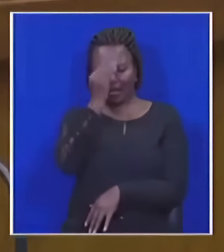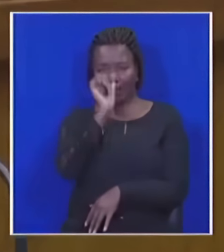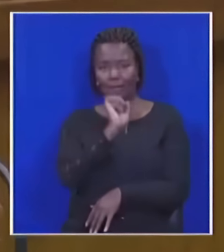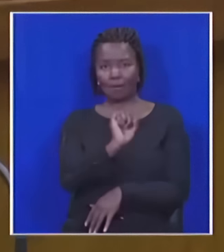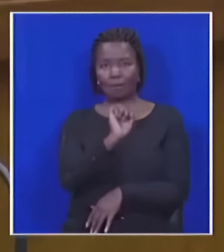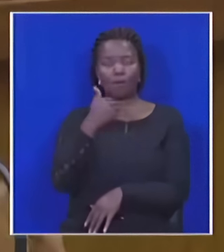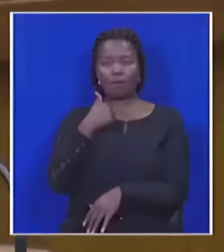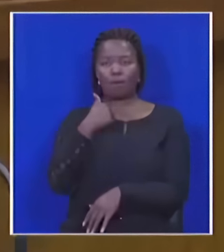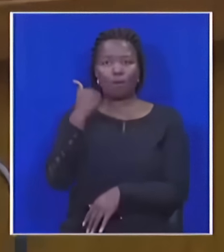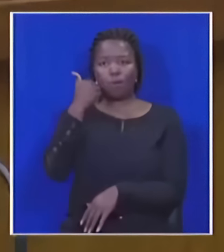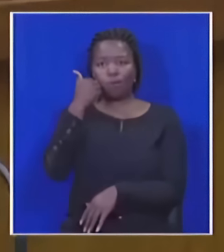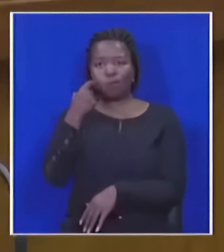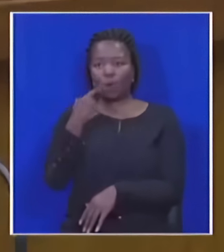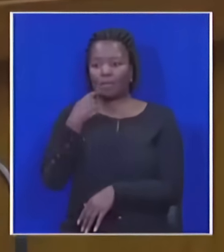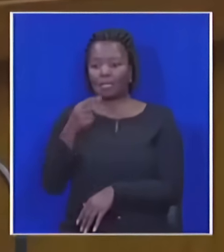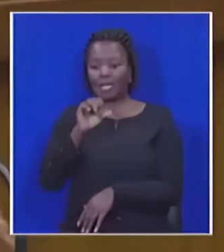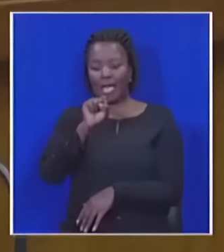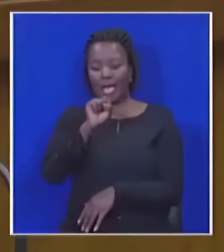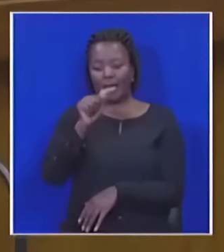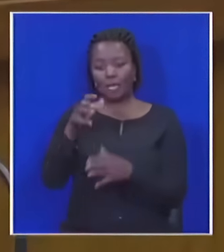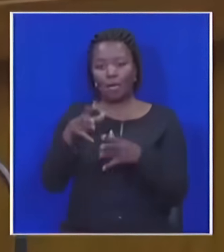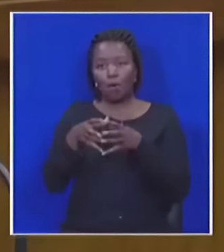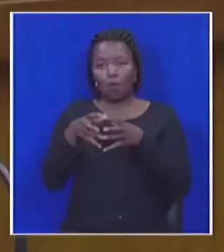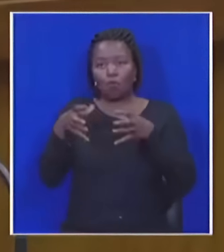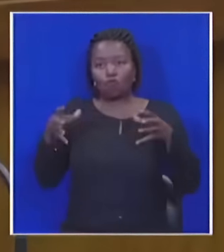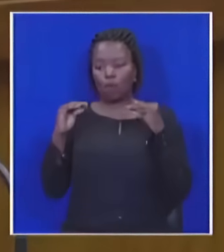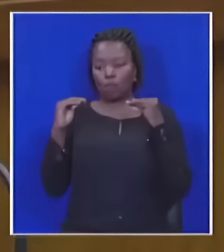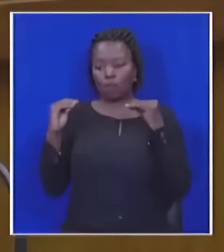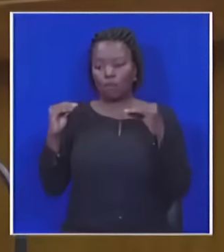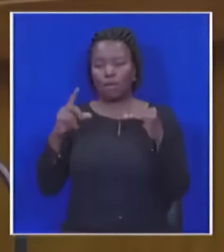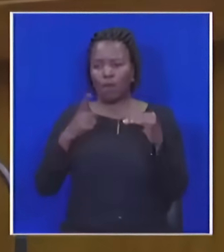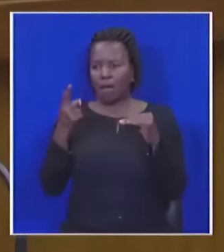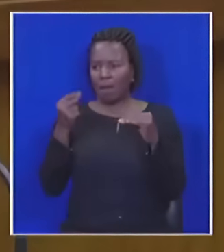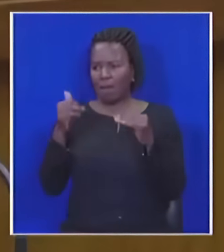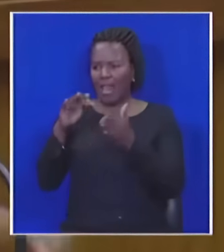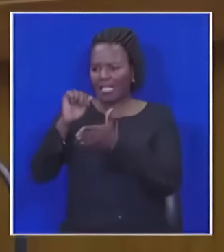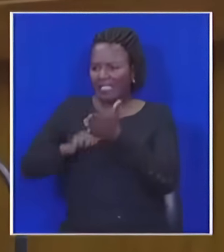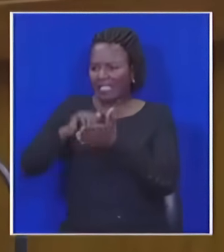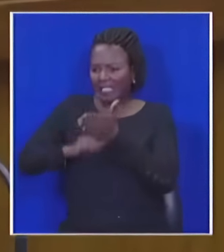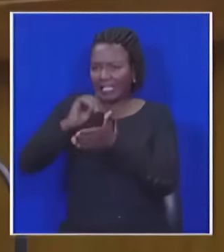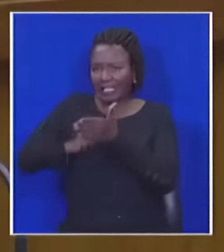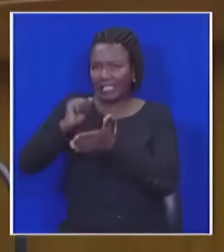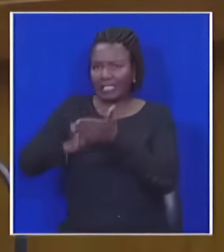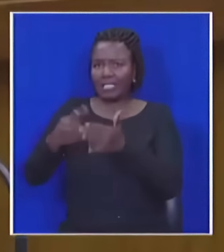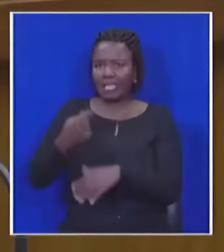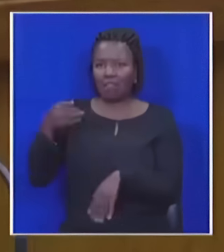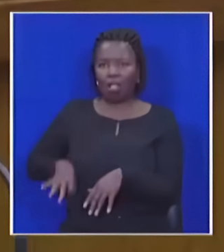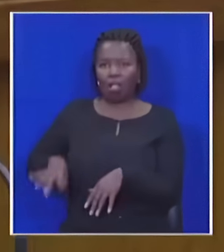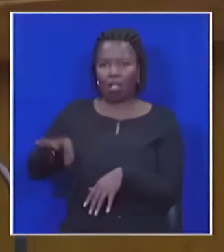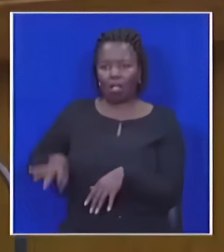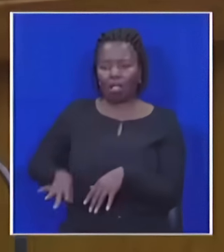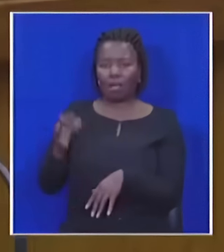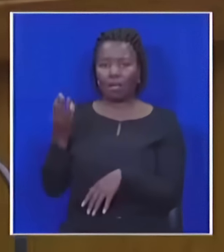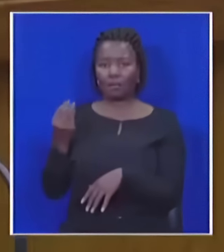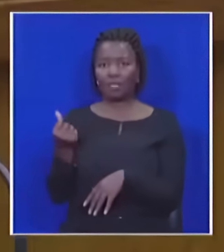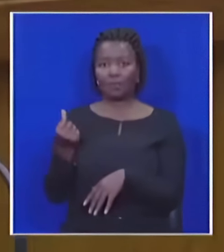build the capacity of the SAA. They are there to milk it and continue to make more money out of it. Dudu